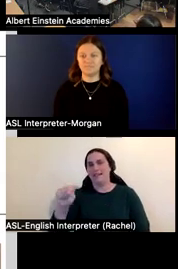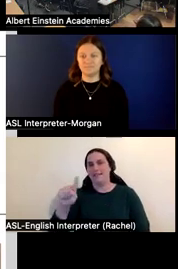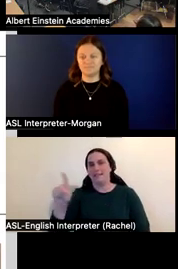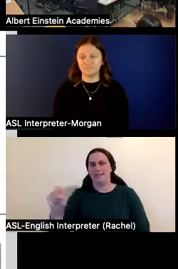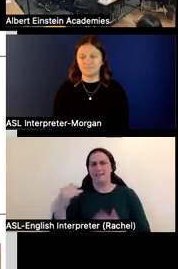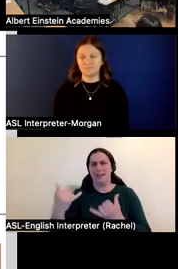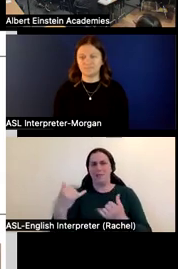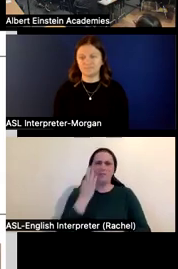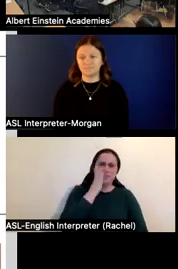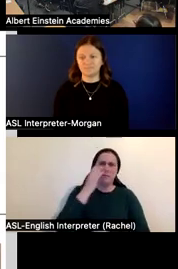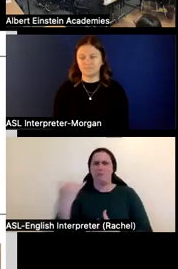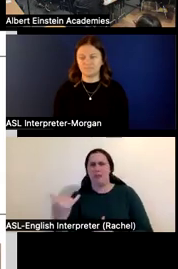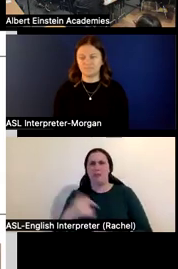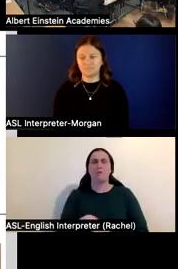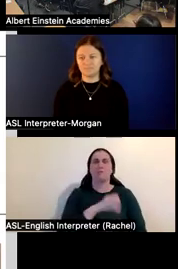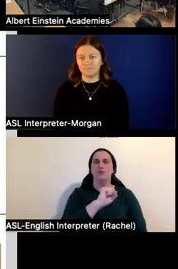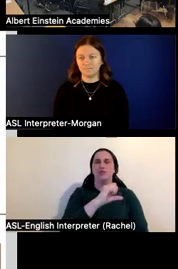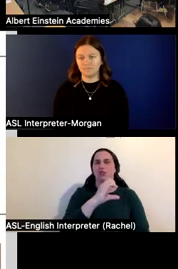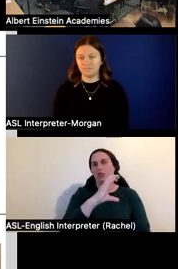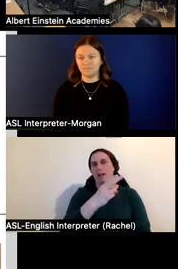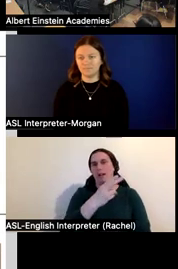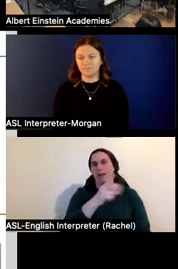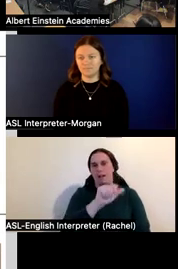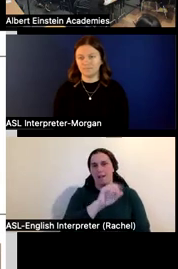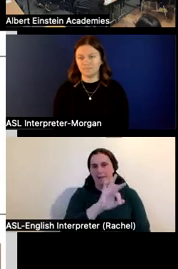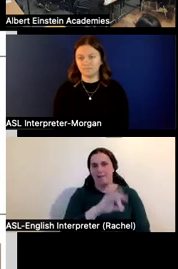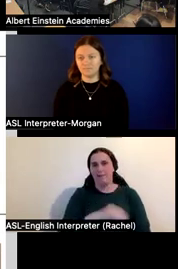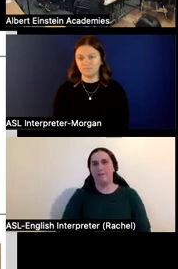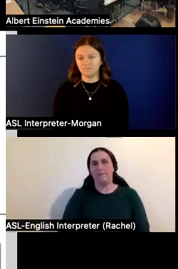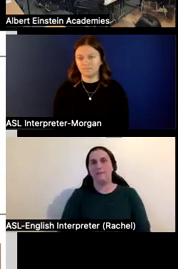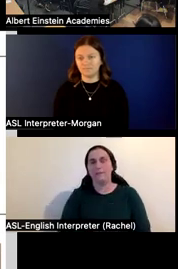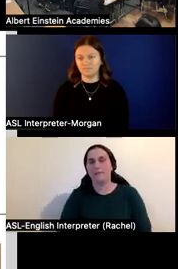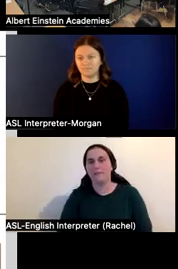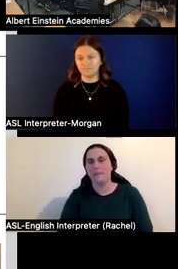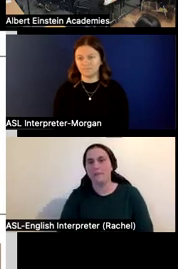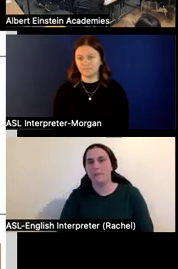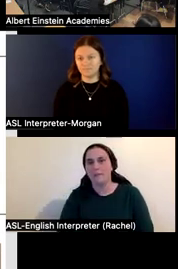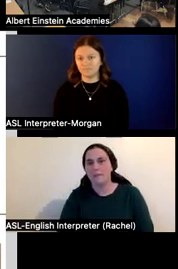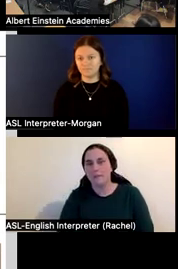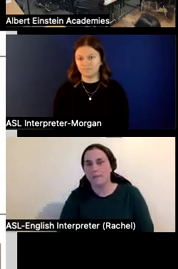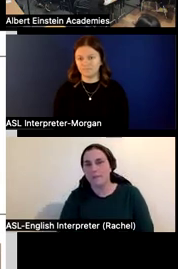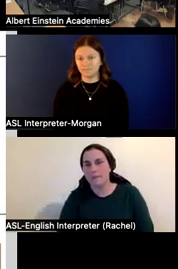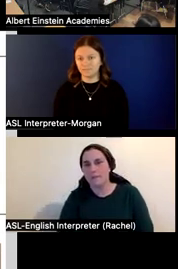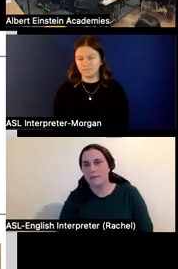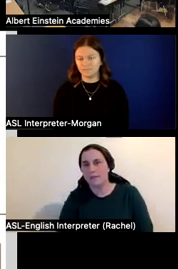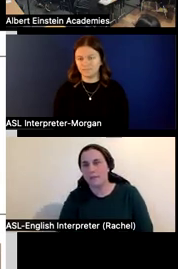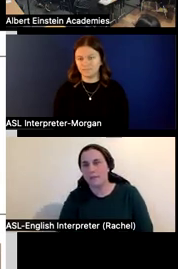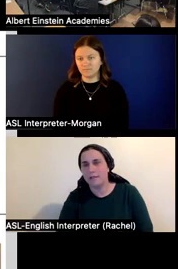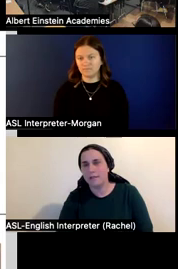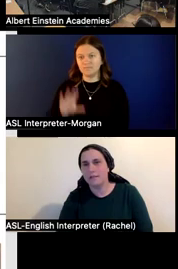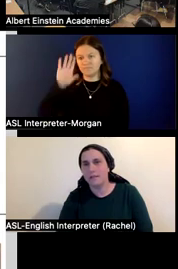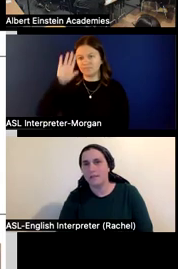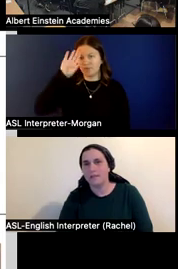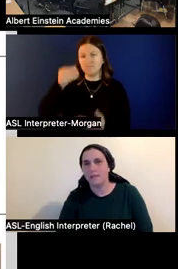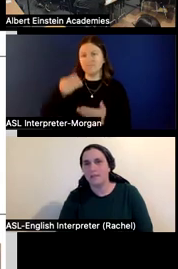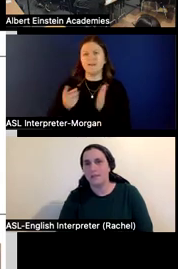kinder, and he'll get into a mode where he does not want to speak no English, and I have to distinguish